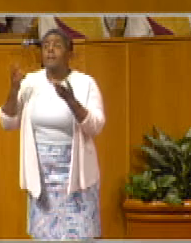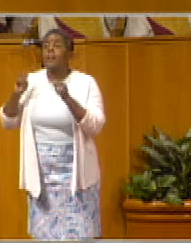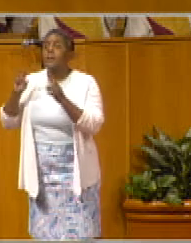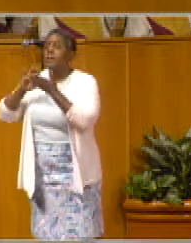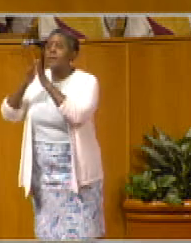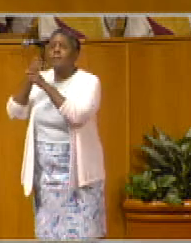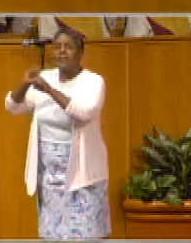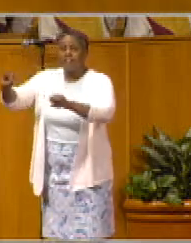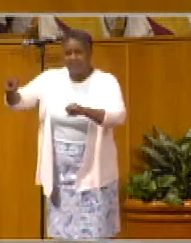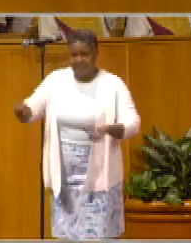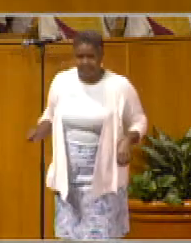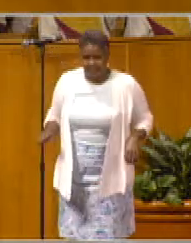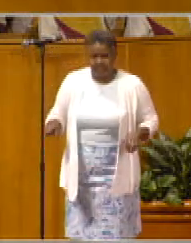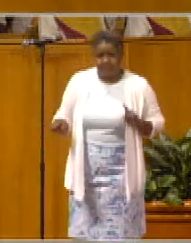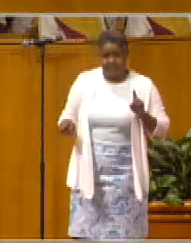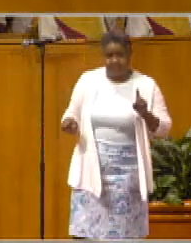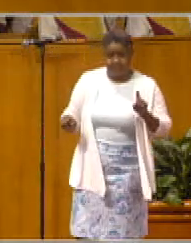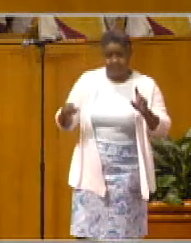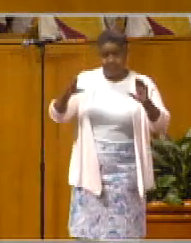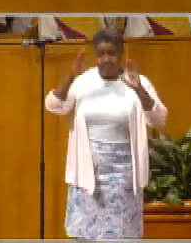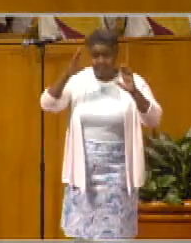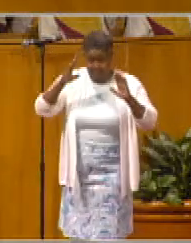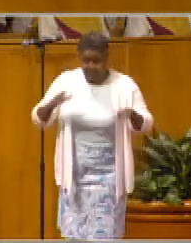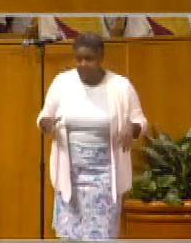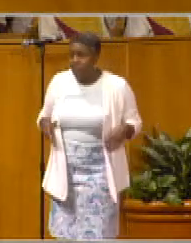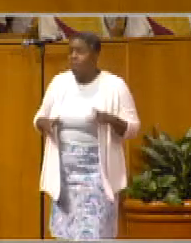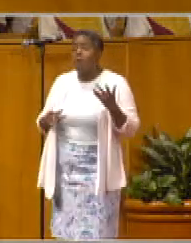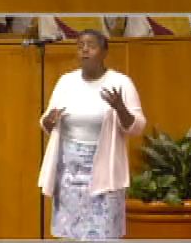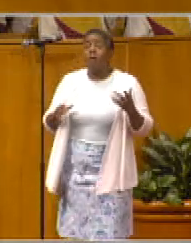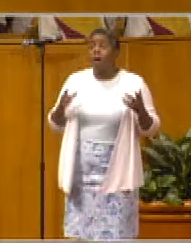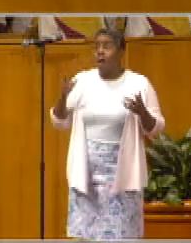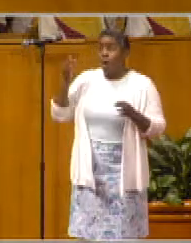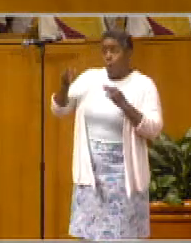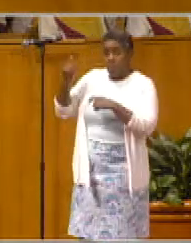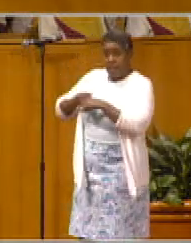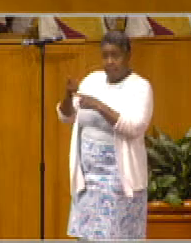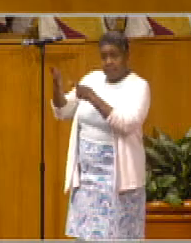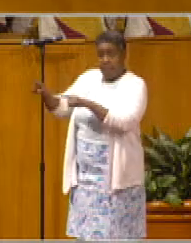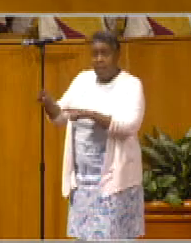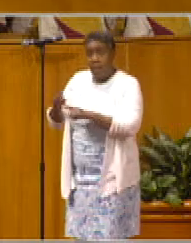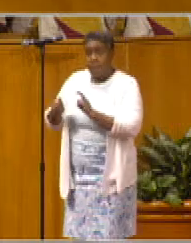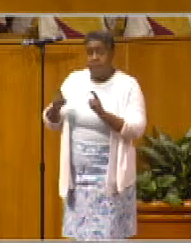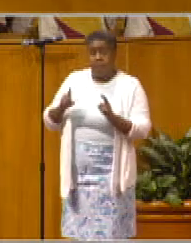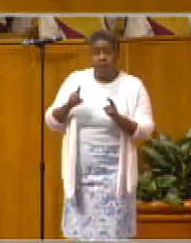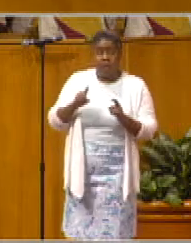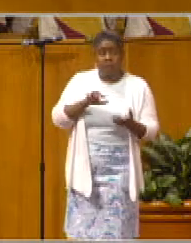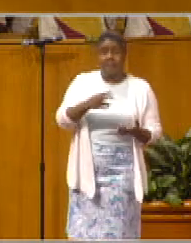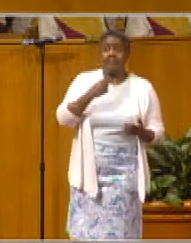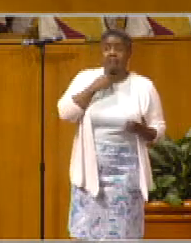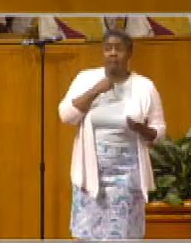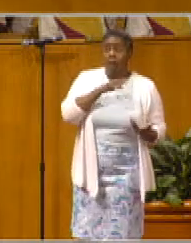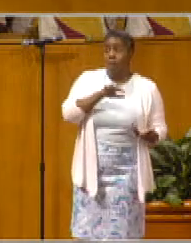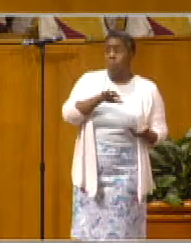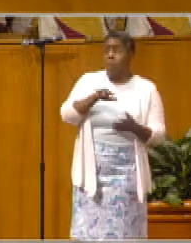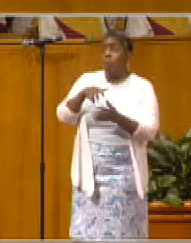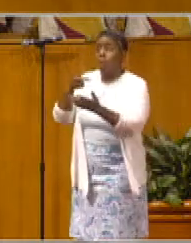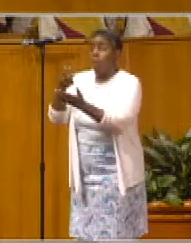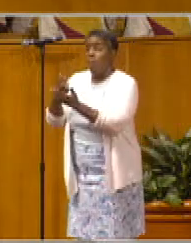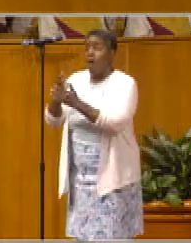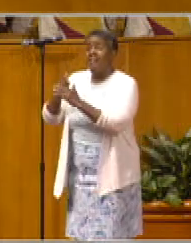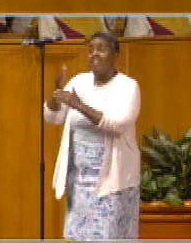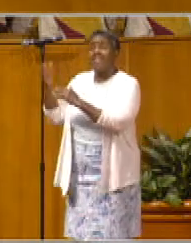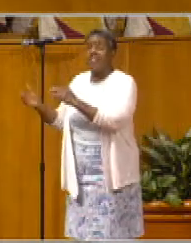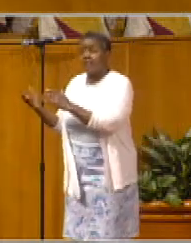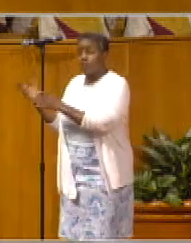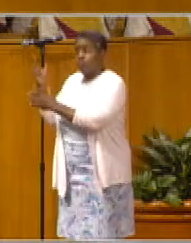saved. Don't miss it. He's got a court date, but he's been shipwrecked. But when he gets on the next